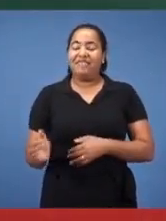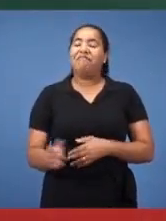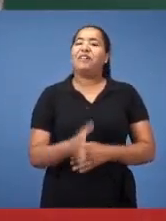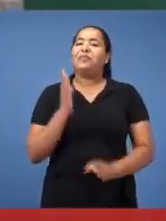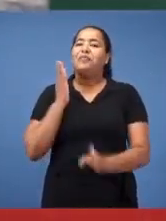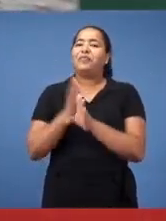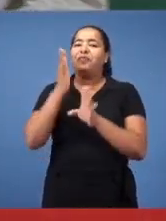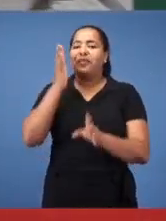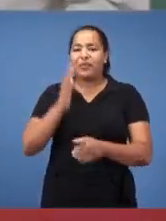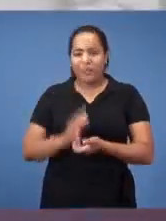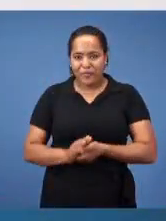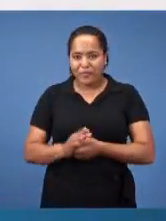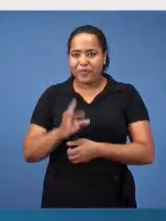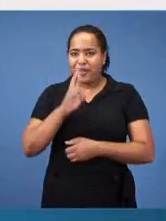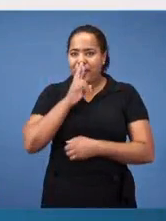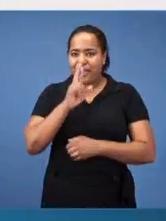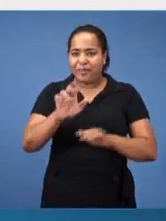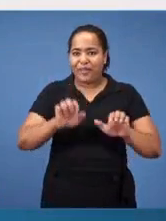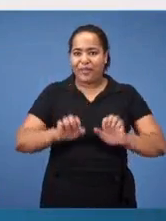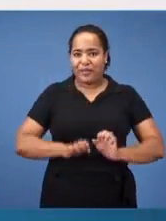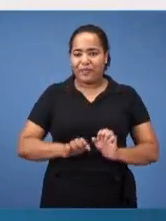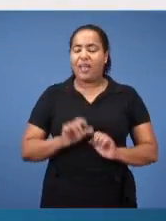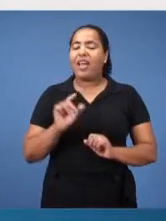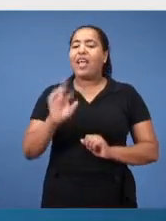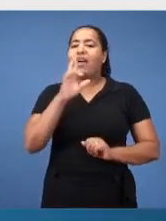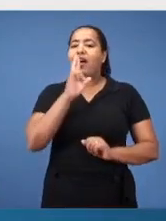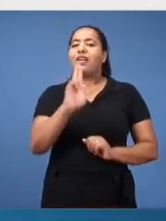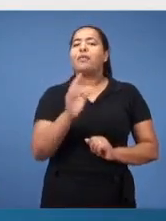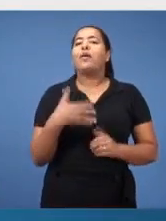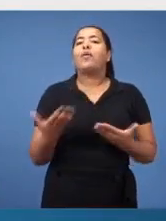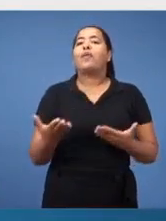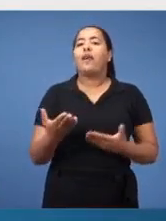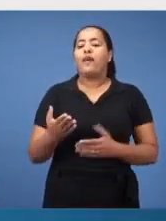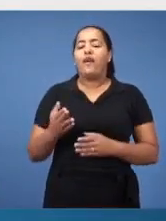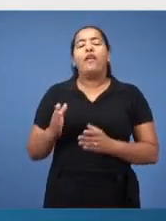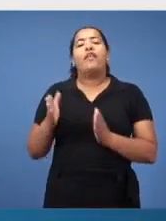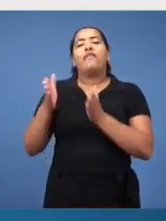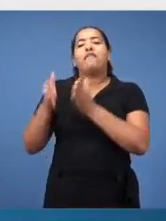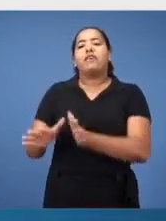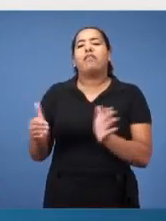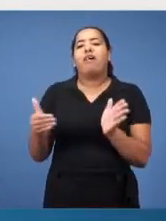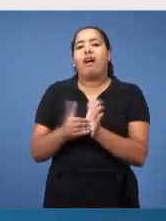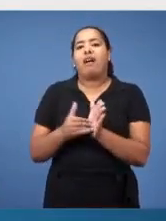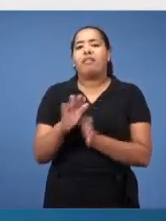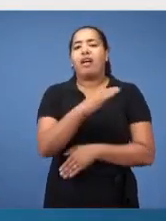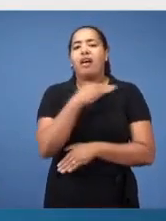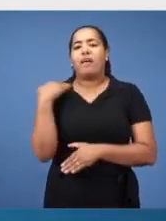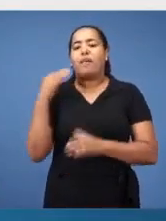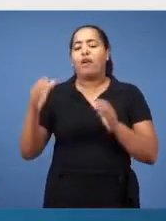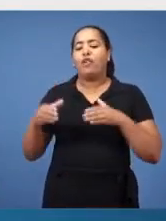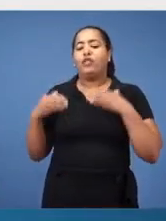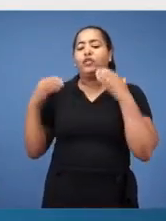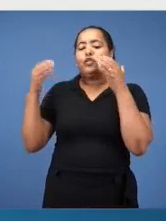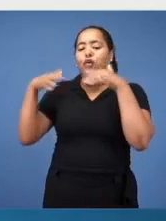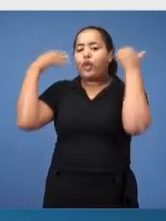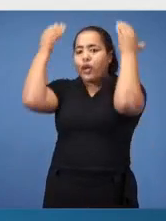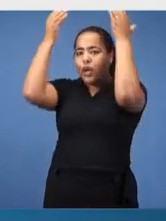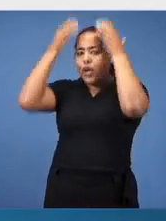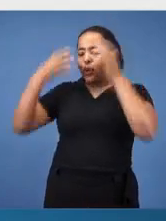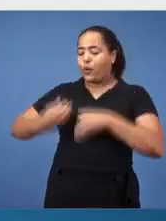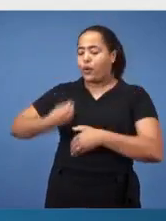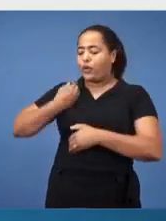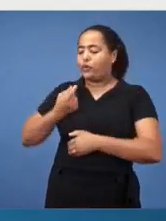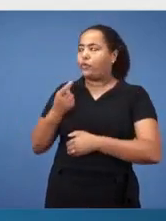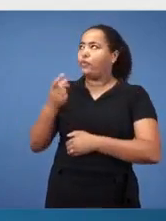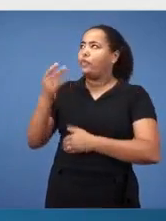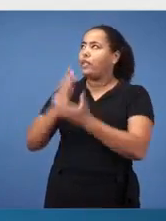So we find here the answer in Smyrna, and be faithful unto death, and I will give you the crown of life.